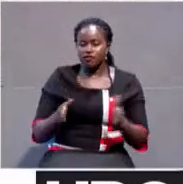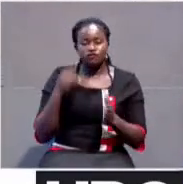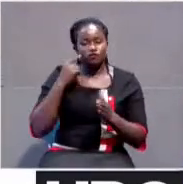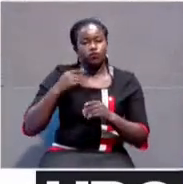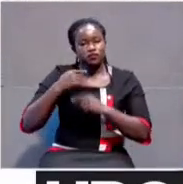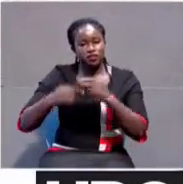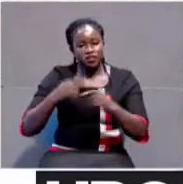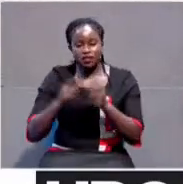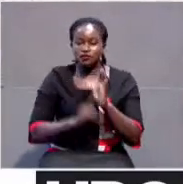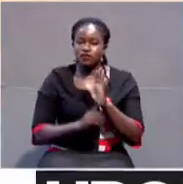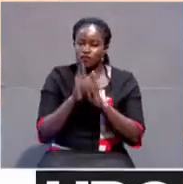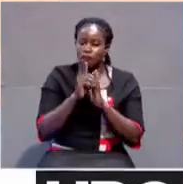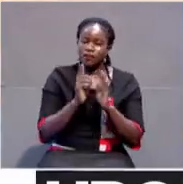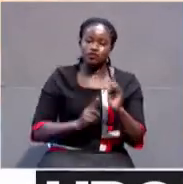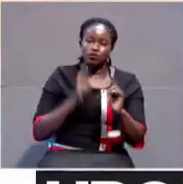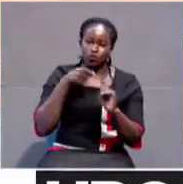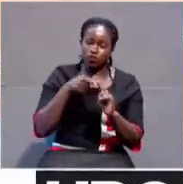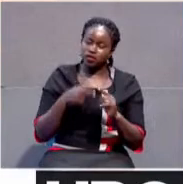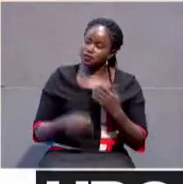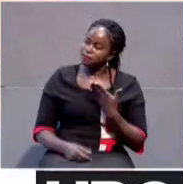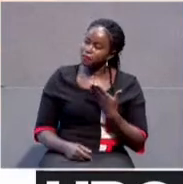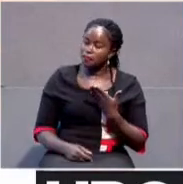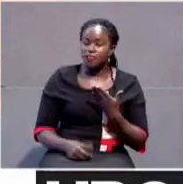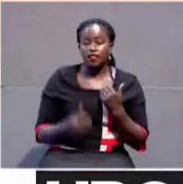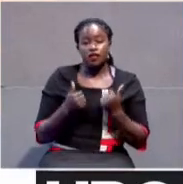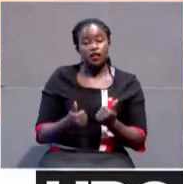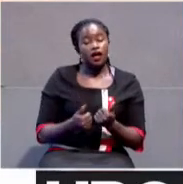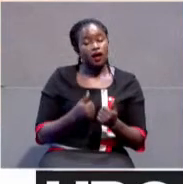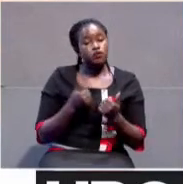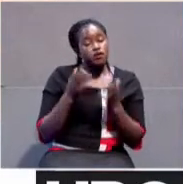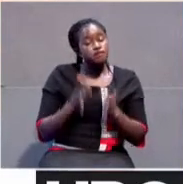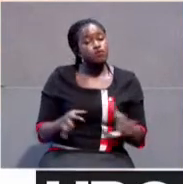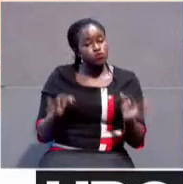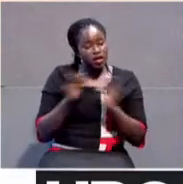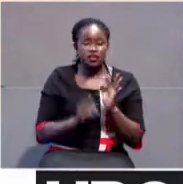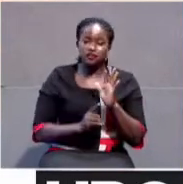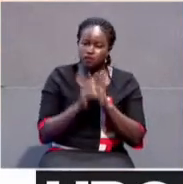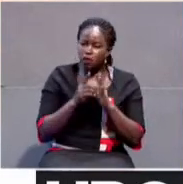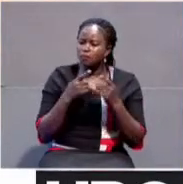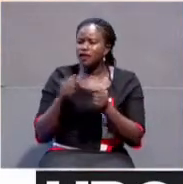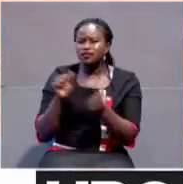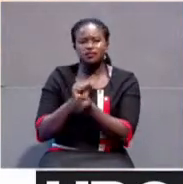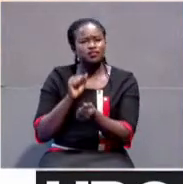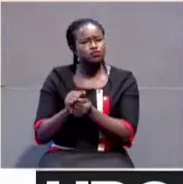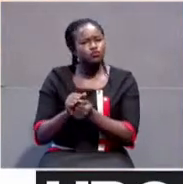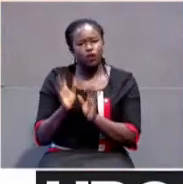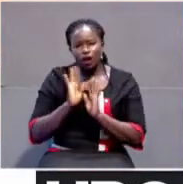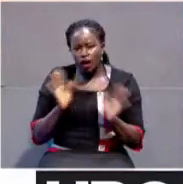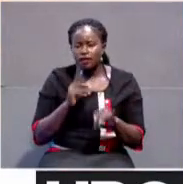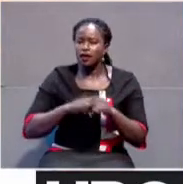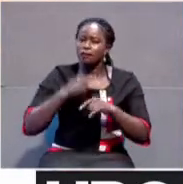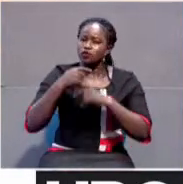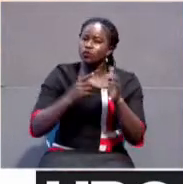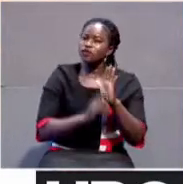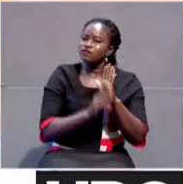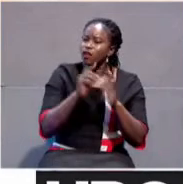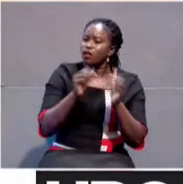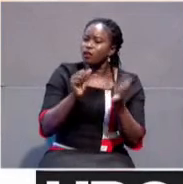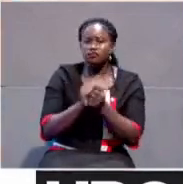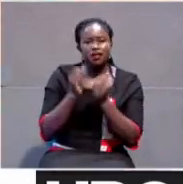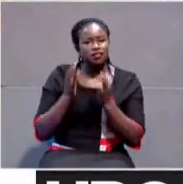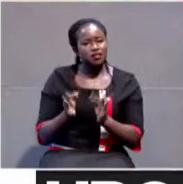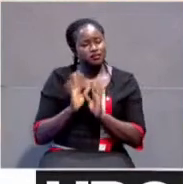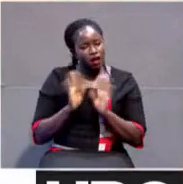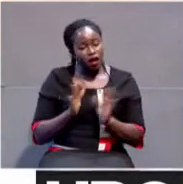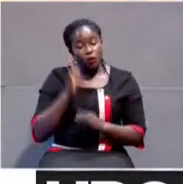sustainable development goals. Do development, but don't destroy in the process of development, because it may be even